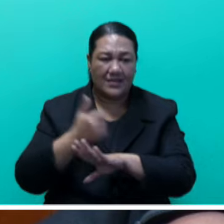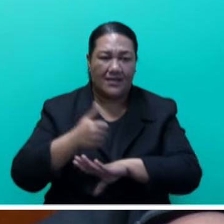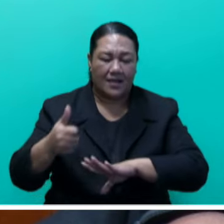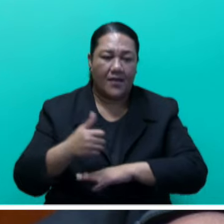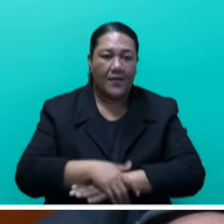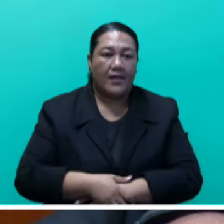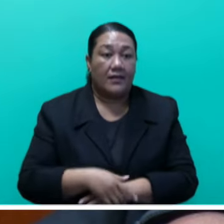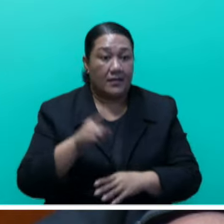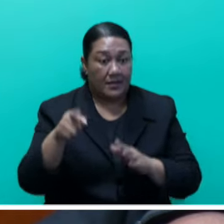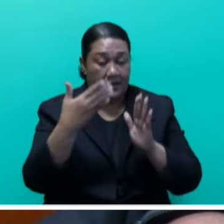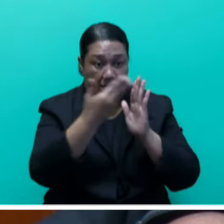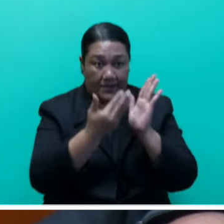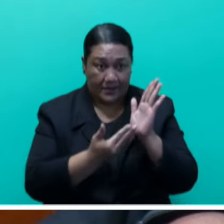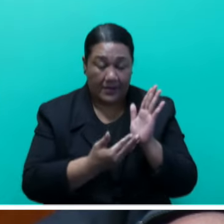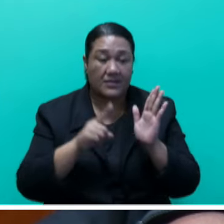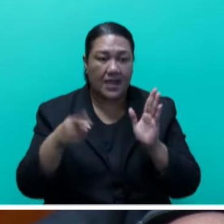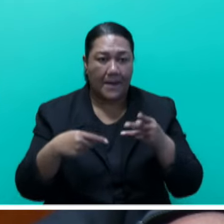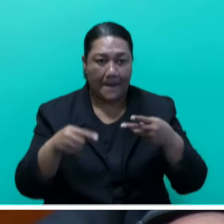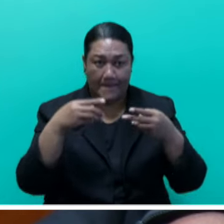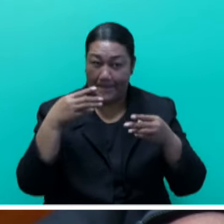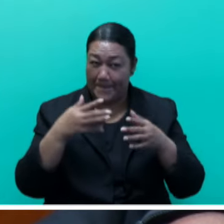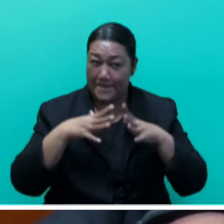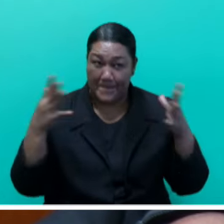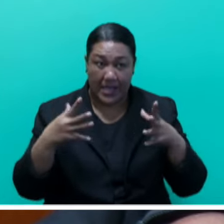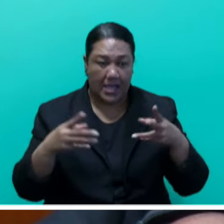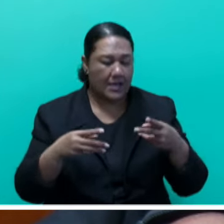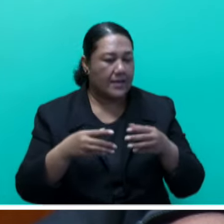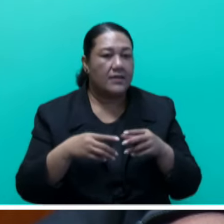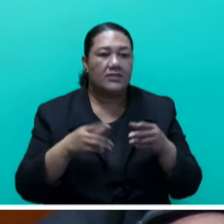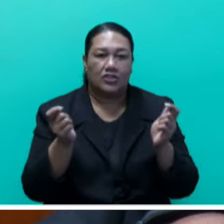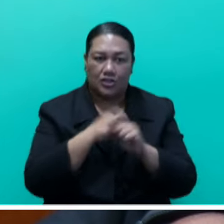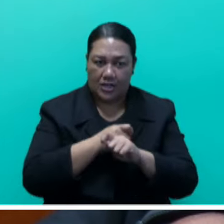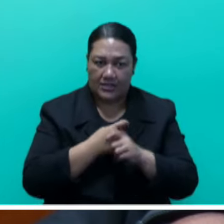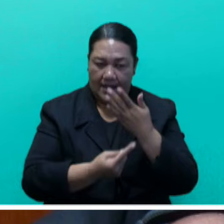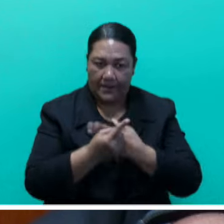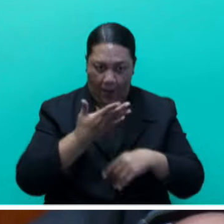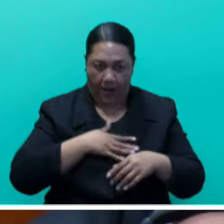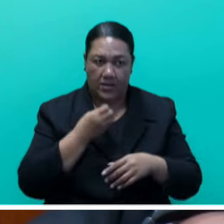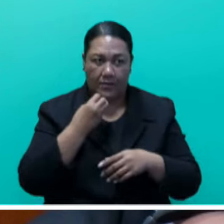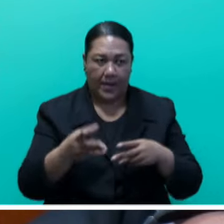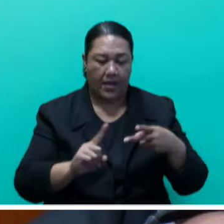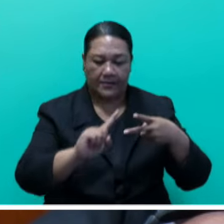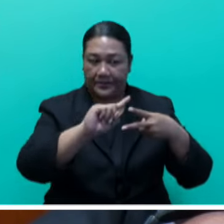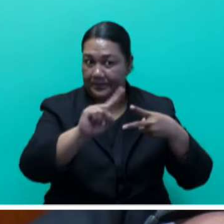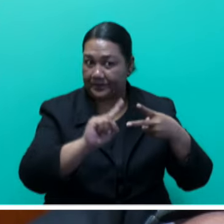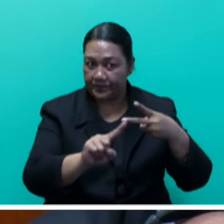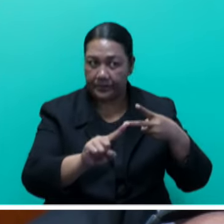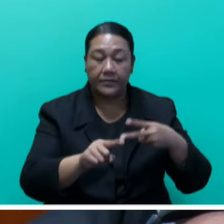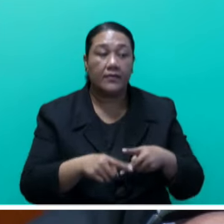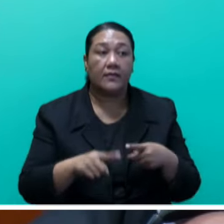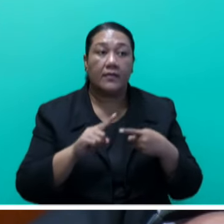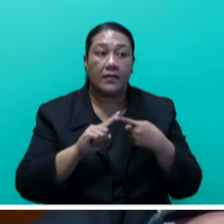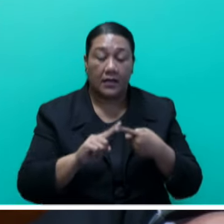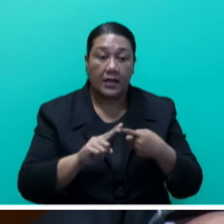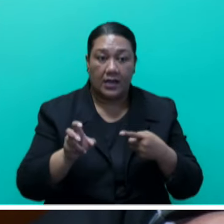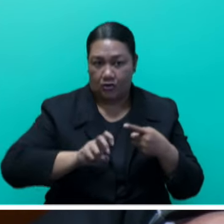this budget, there are two major changes I wish to highlight, and I thank Honourable Sachidanand for highlighting it. Number one, the